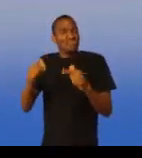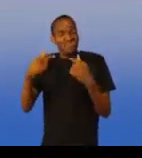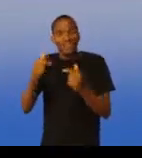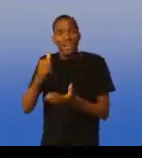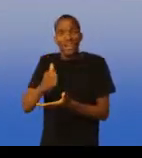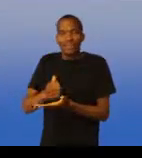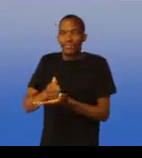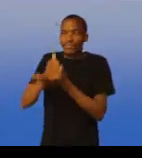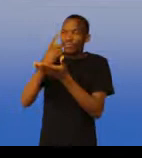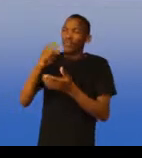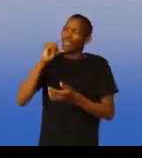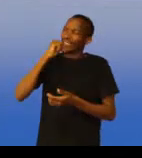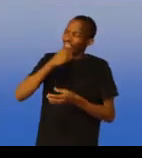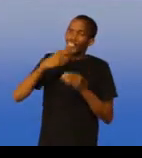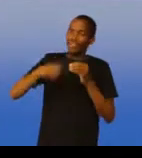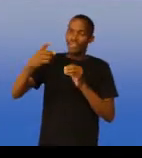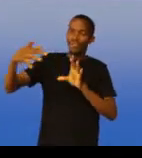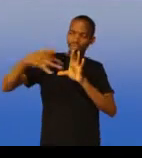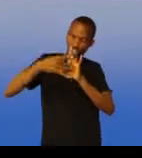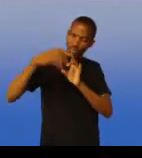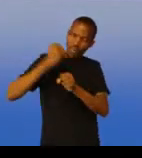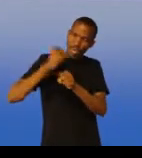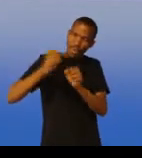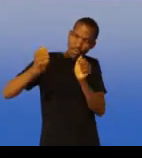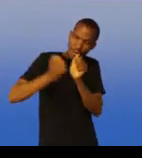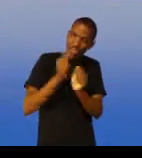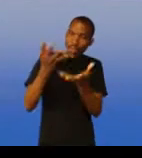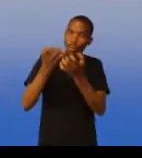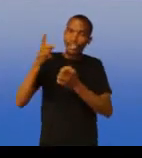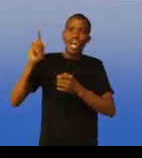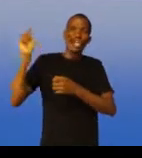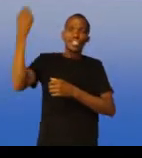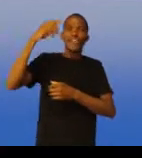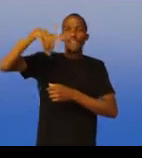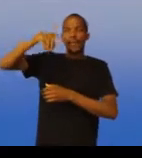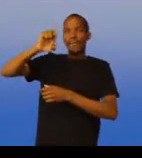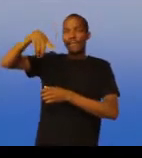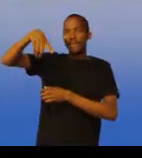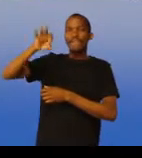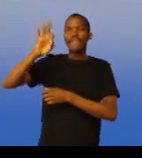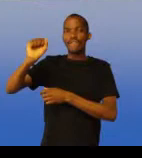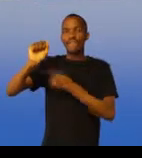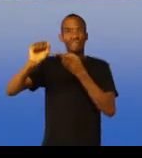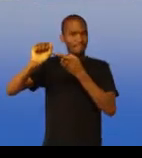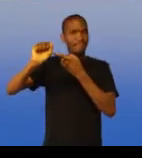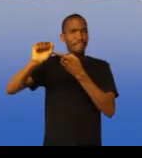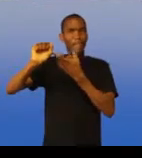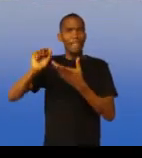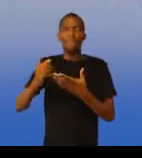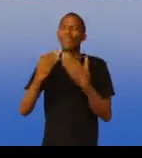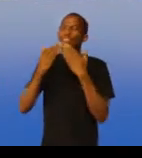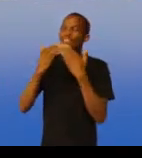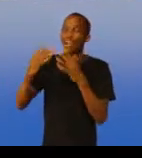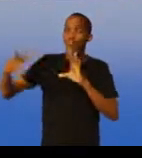seriously and make sure that we also work with them to make the goal of PEPFAR a reality. I would thank them for